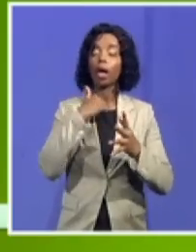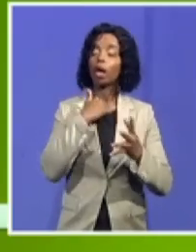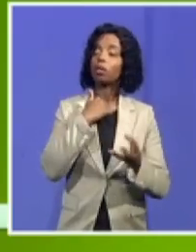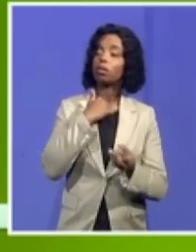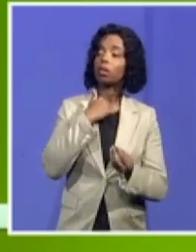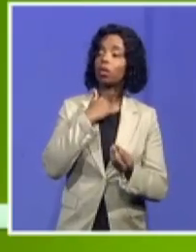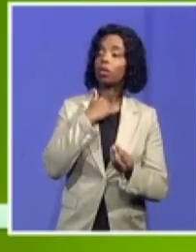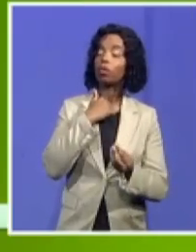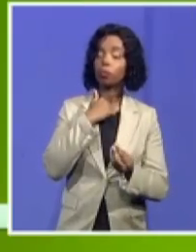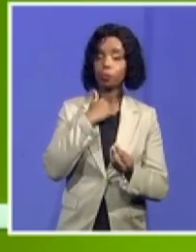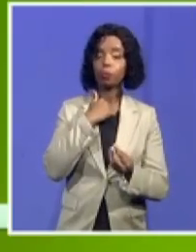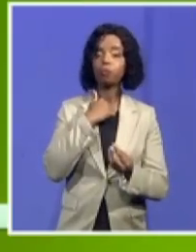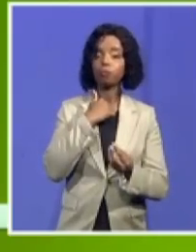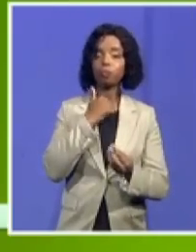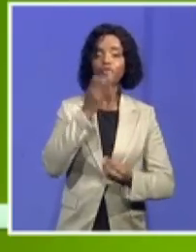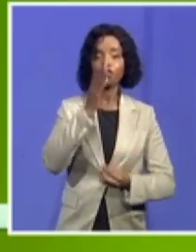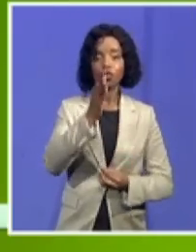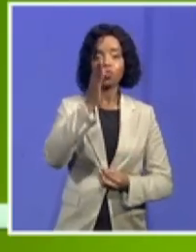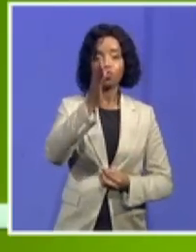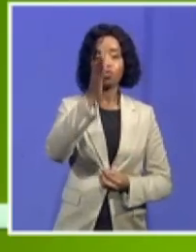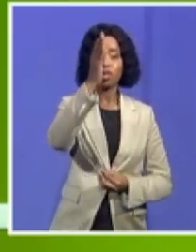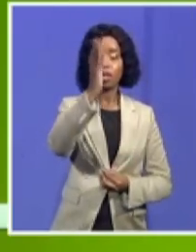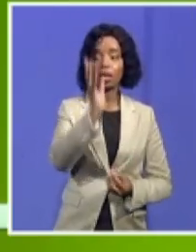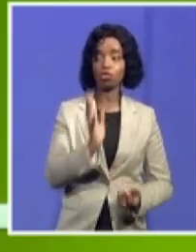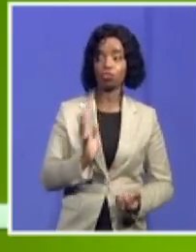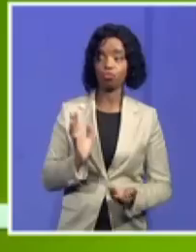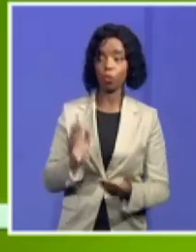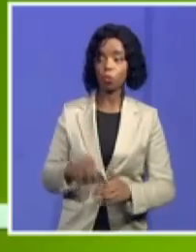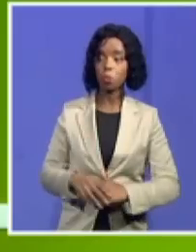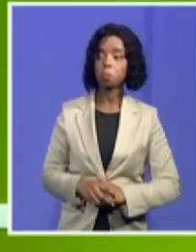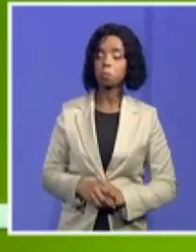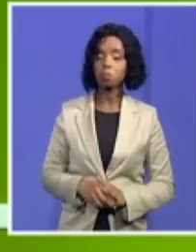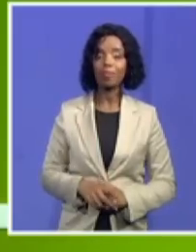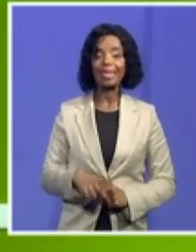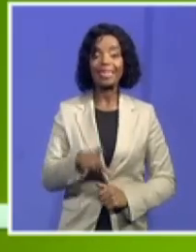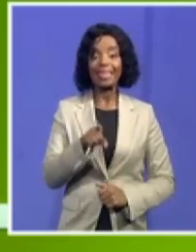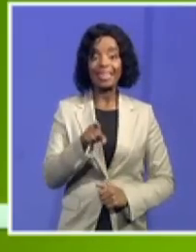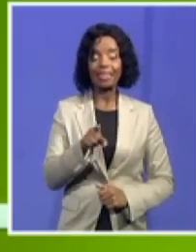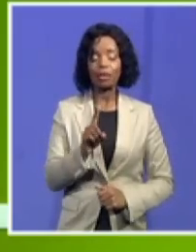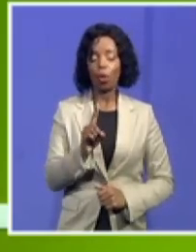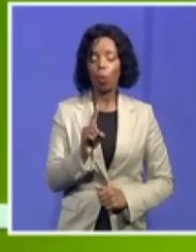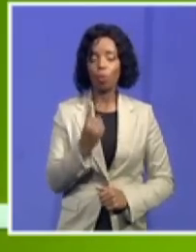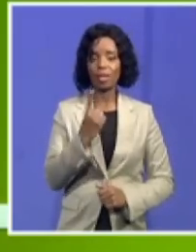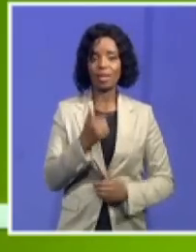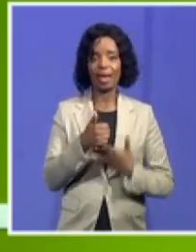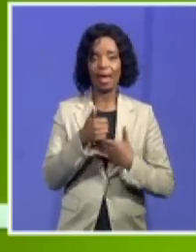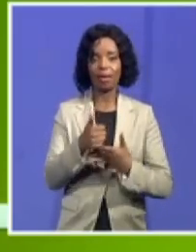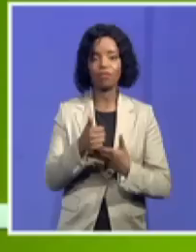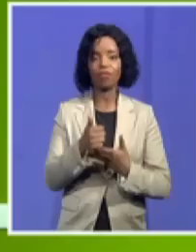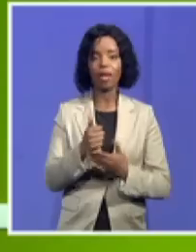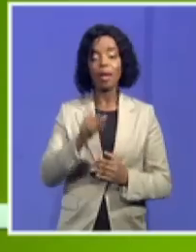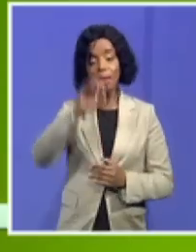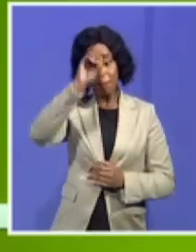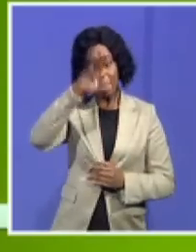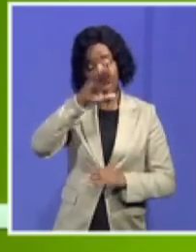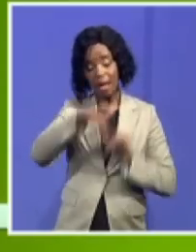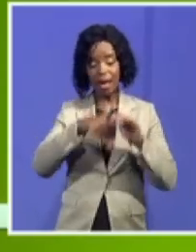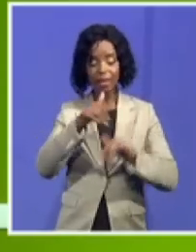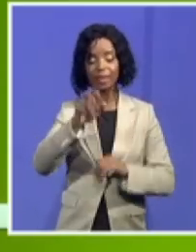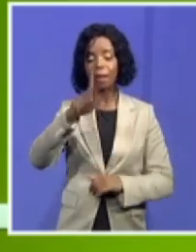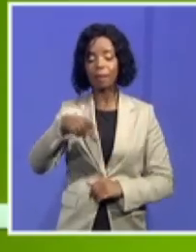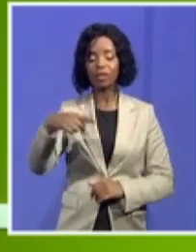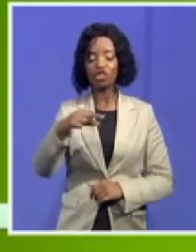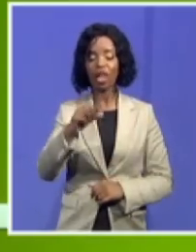future looks like. This will not only sustain demand for PGMs, but also position